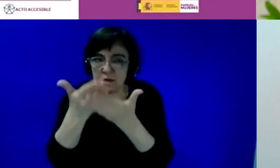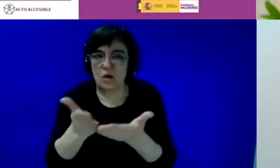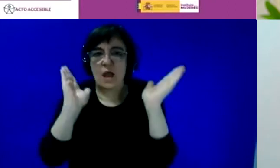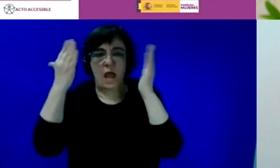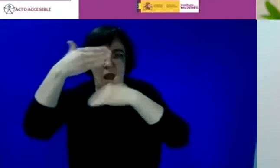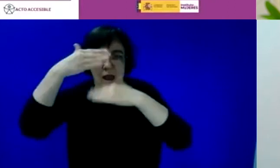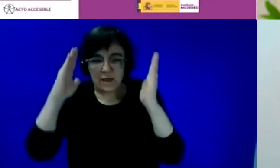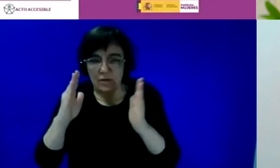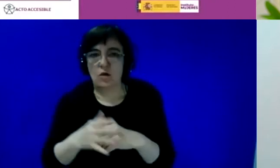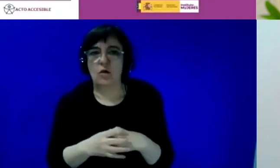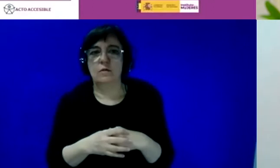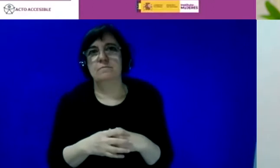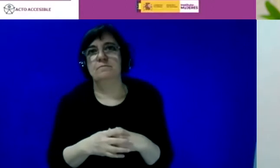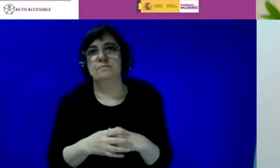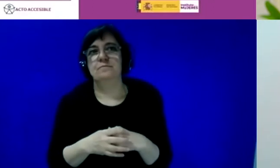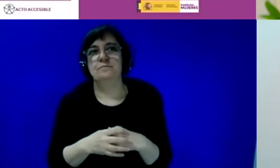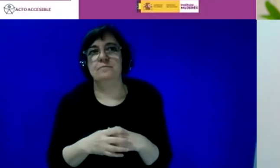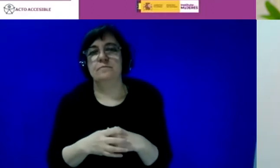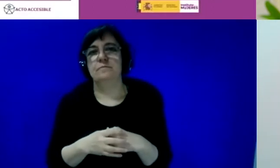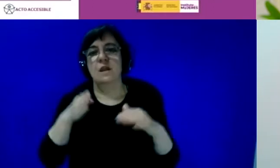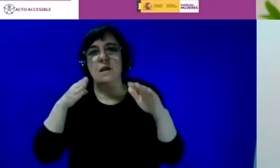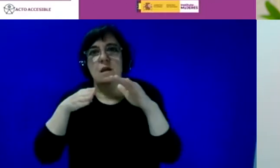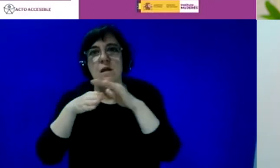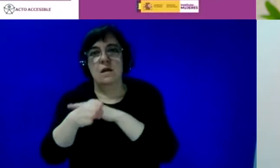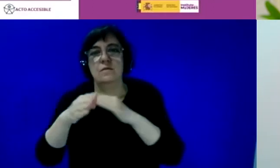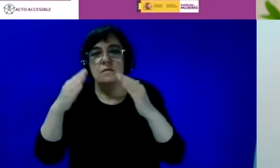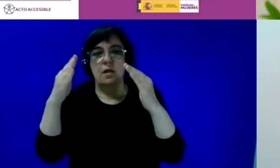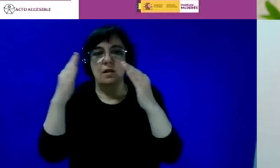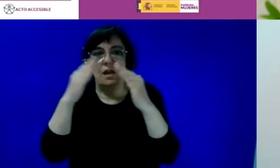is accessible, and we give, at least for